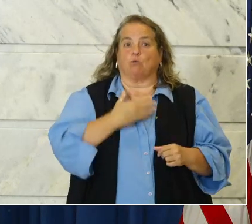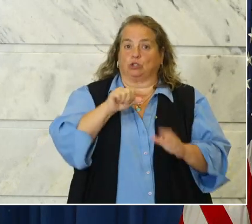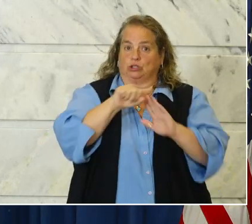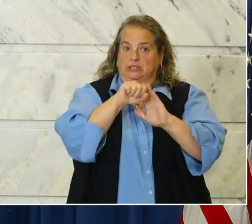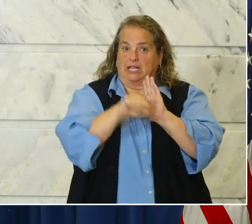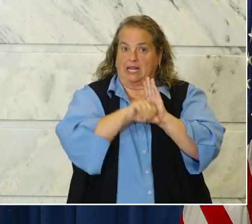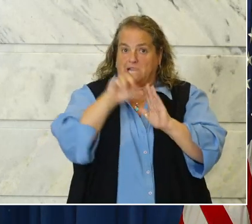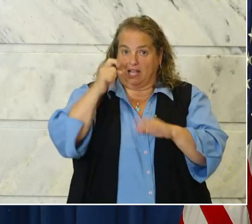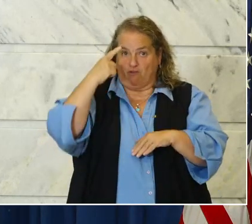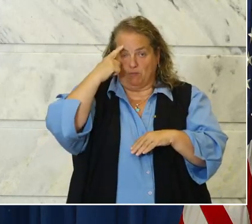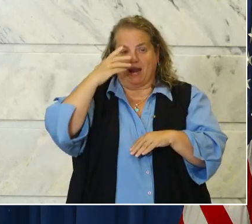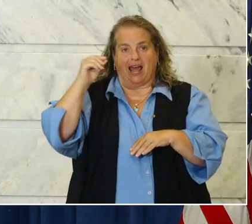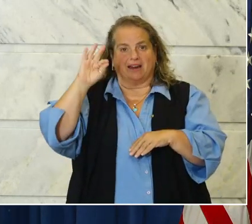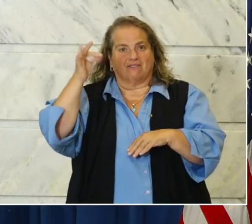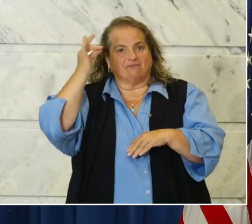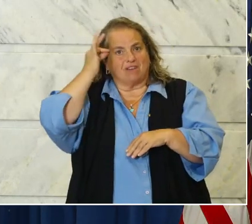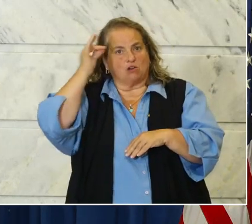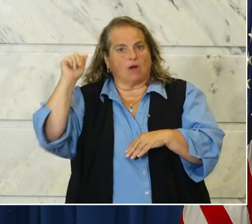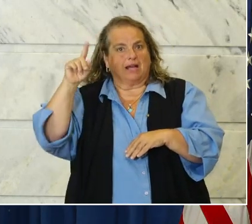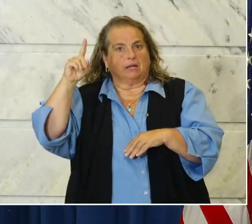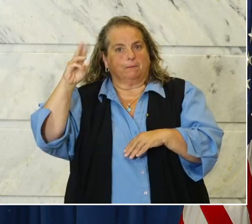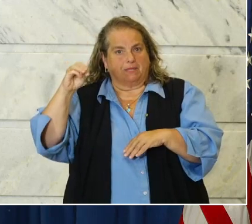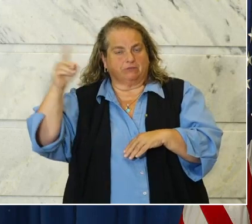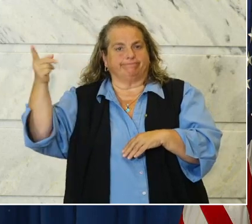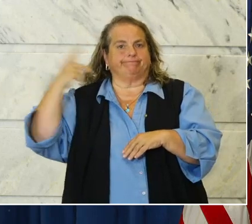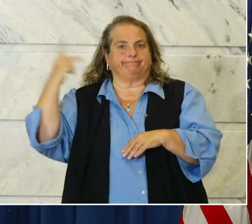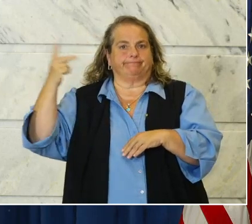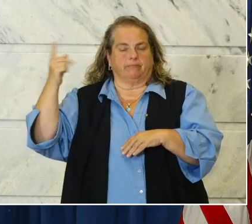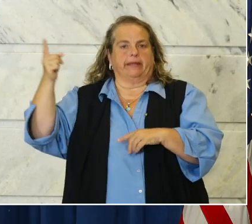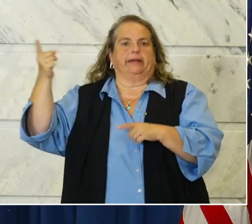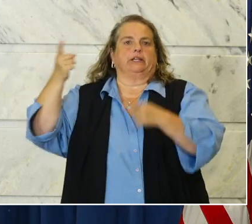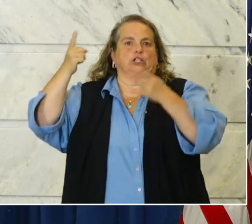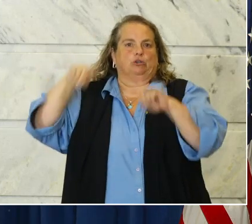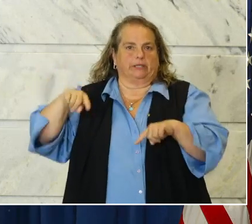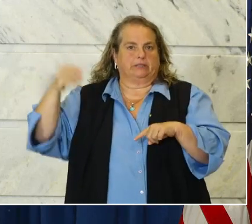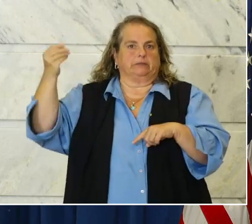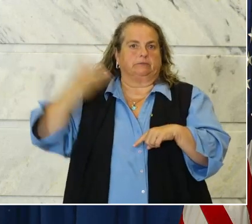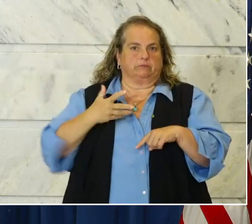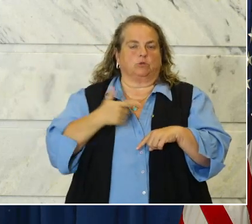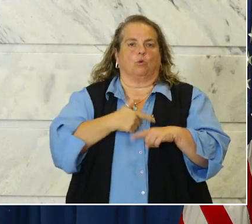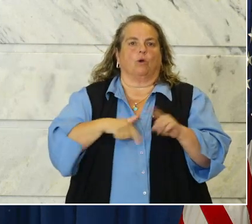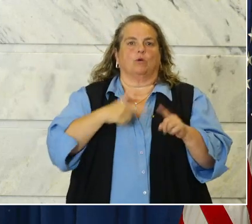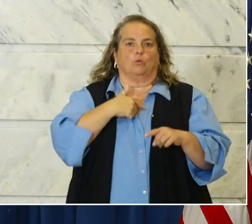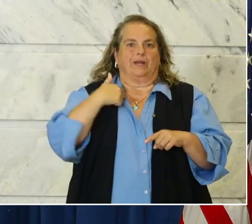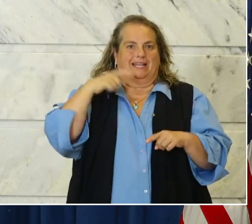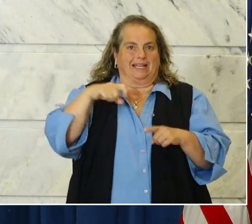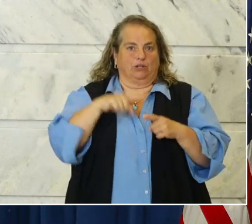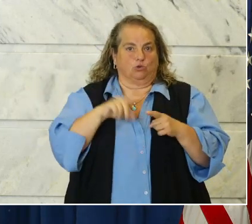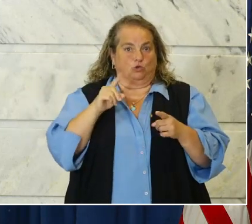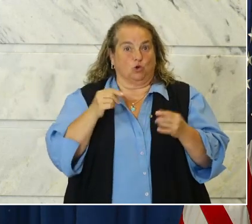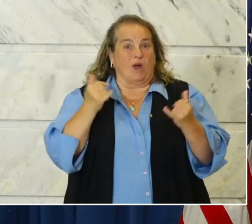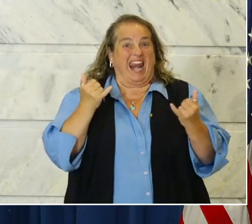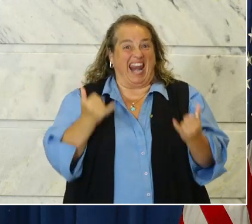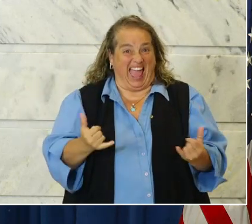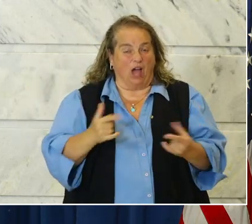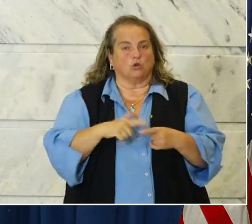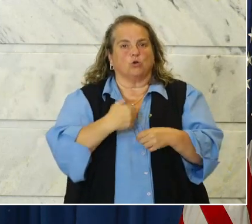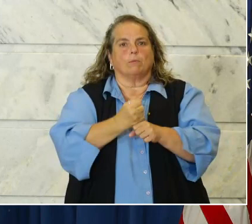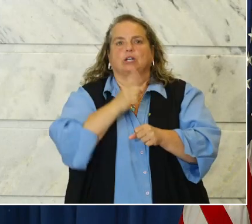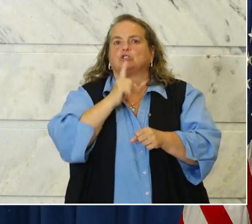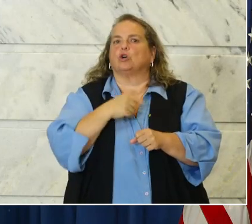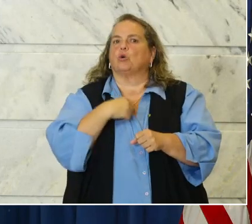federal administration have significant agreement on what we need to do right now to make sure we don't turn into